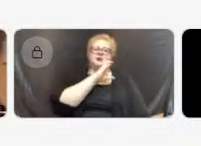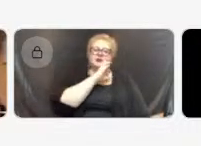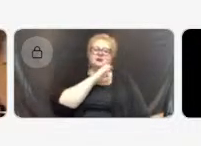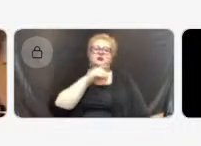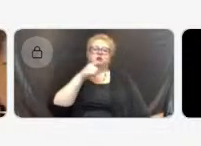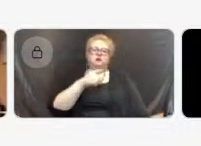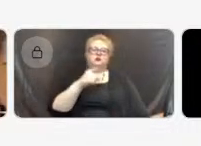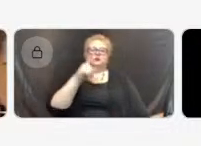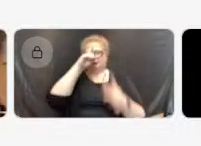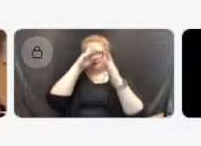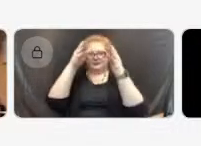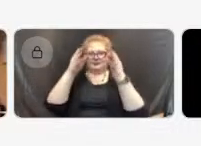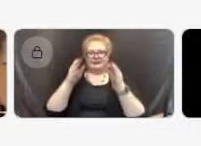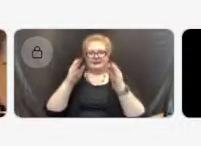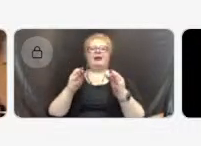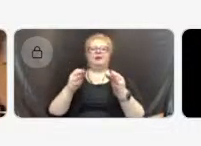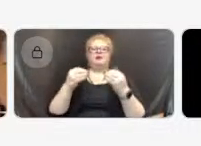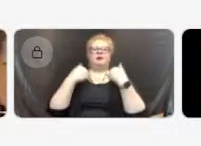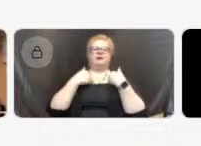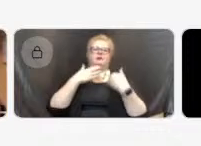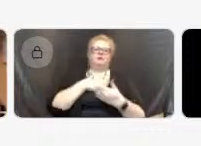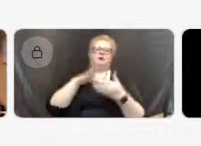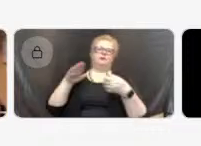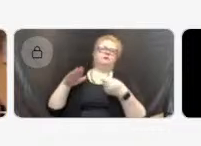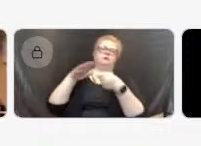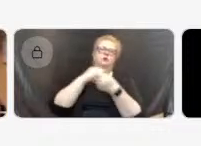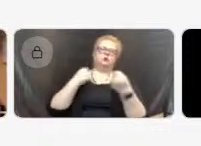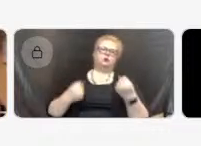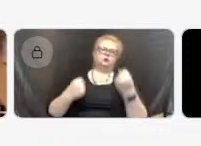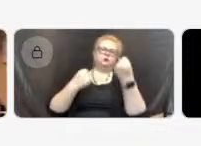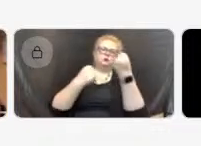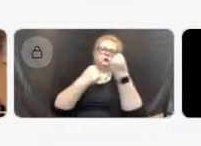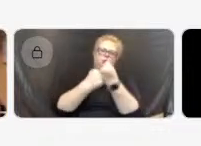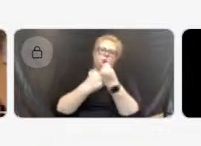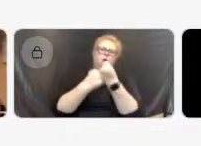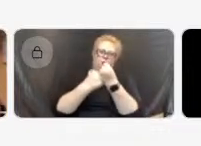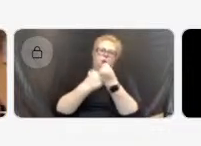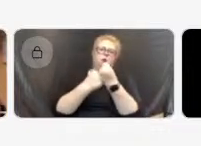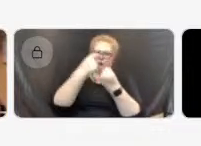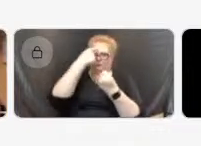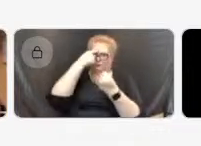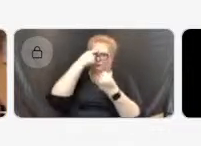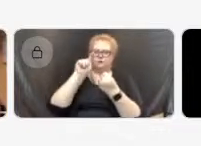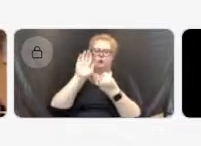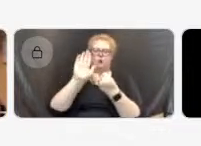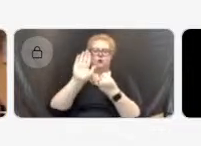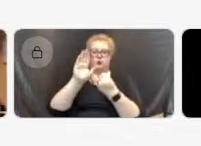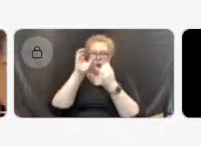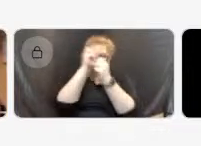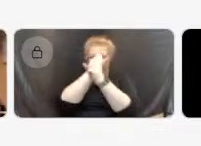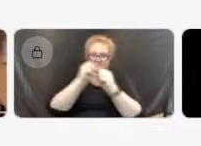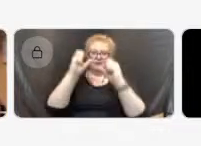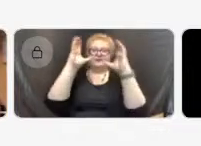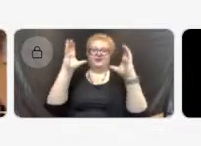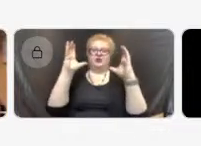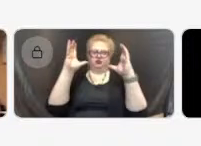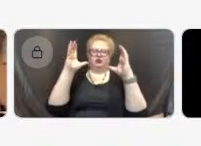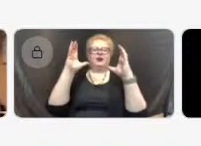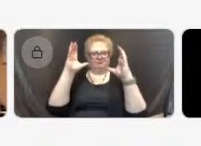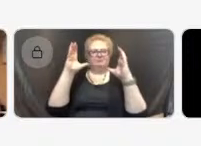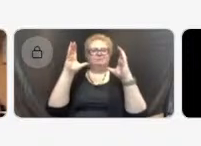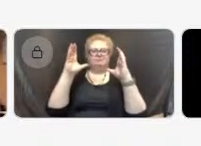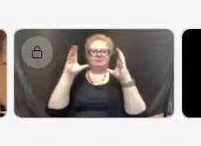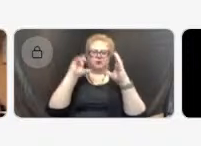my definitely have my full support on extending the vision and helping it come to pass. Thank you,